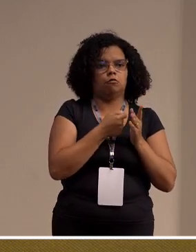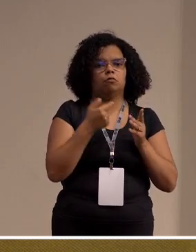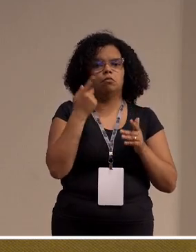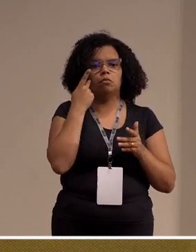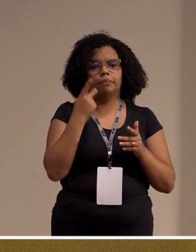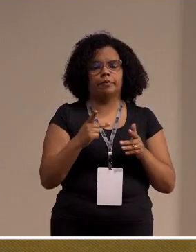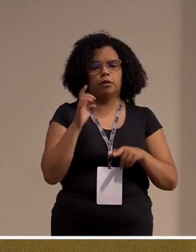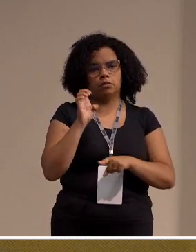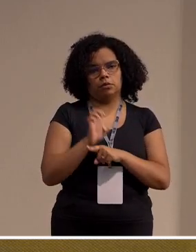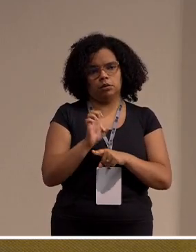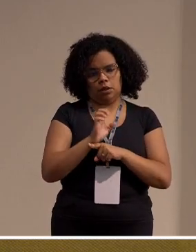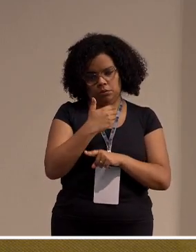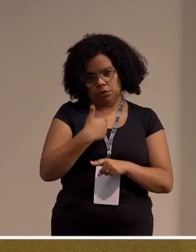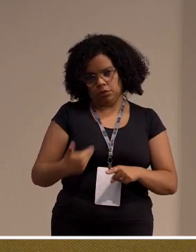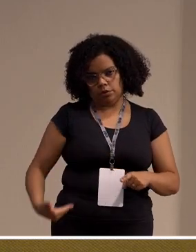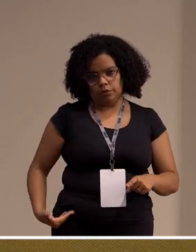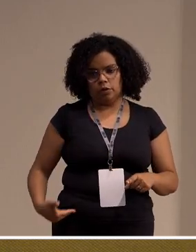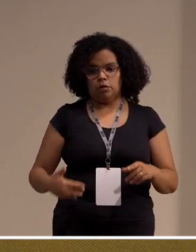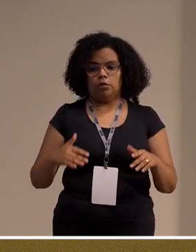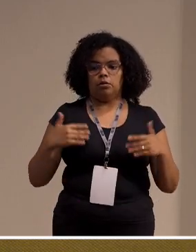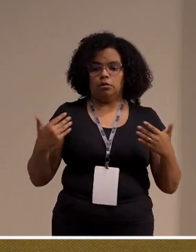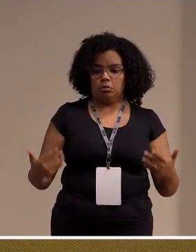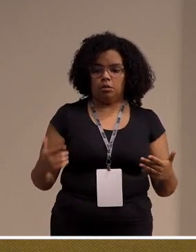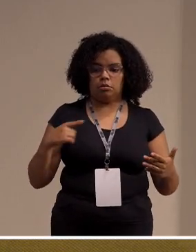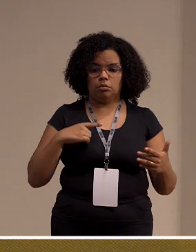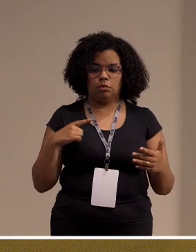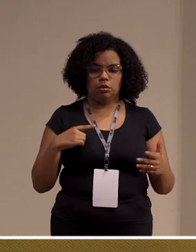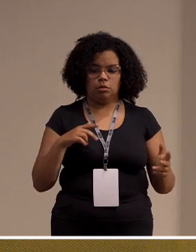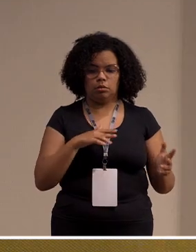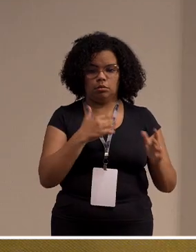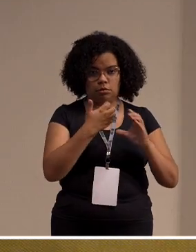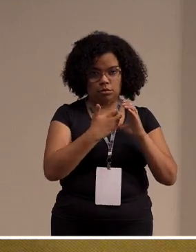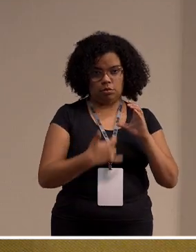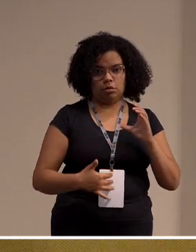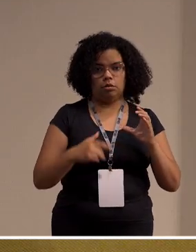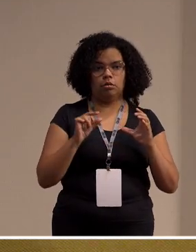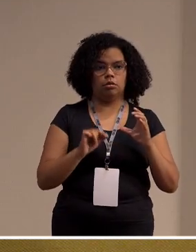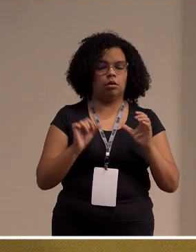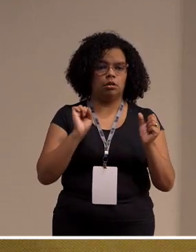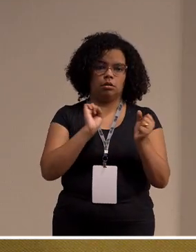in a certain way, in a certain aspect, slavery has never ended.